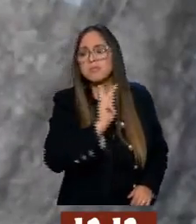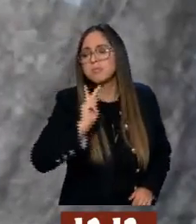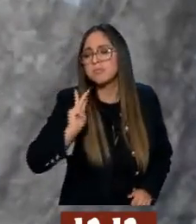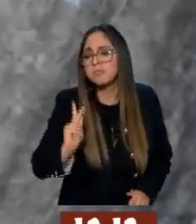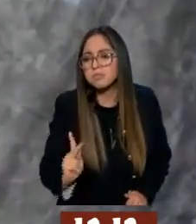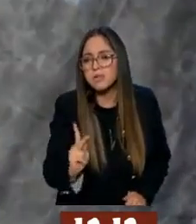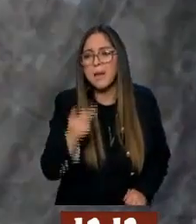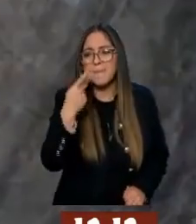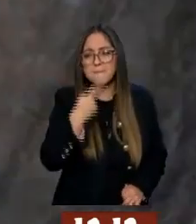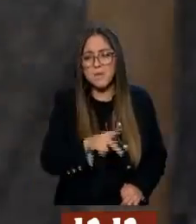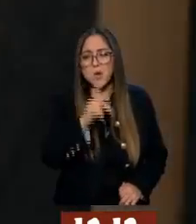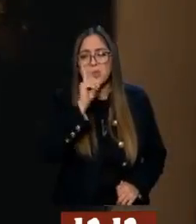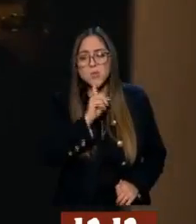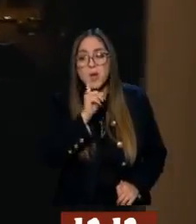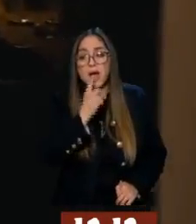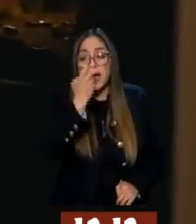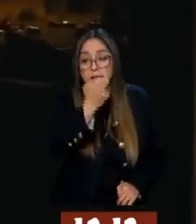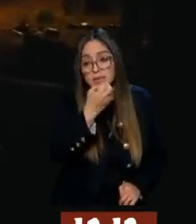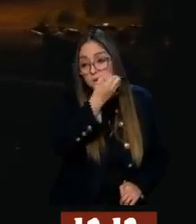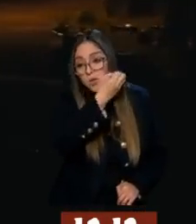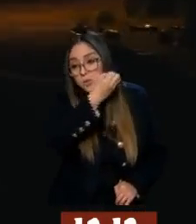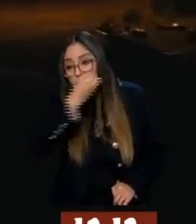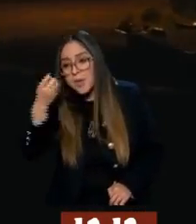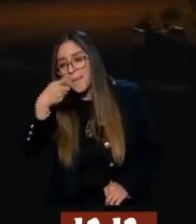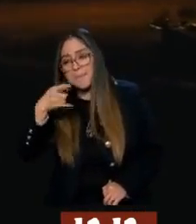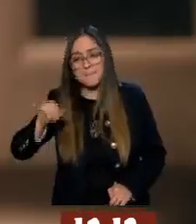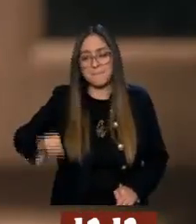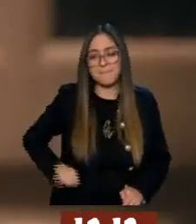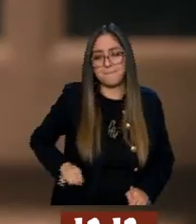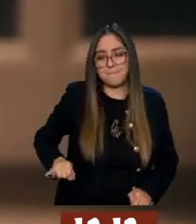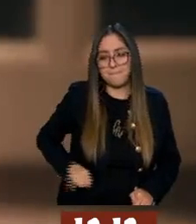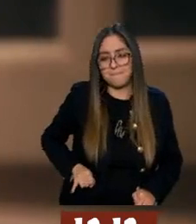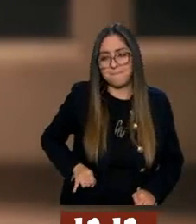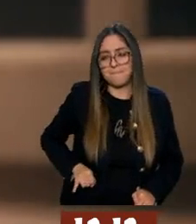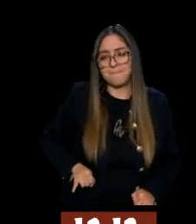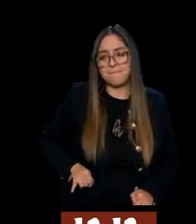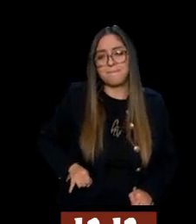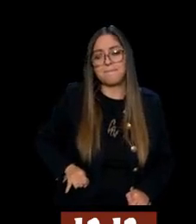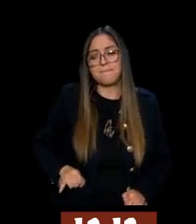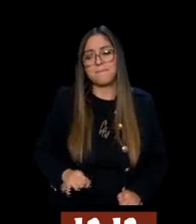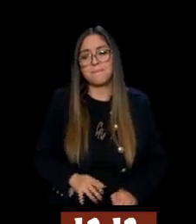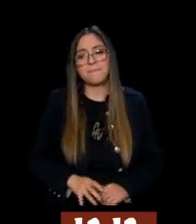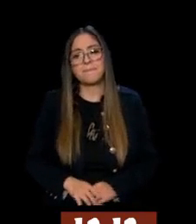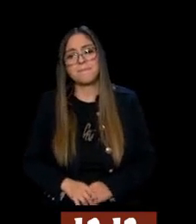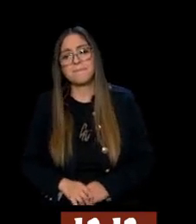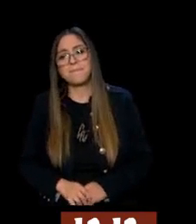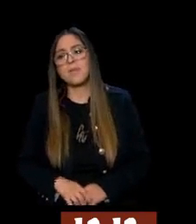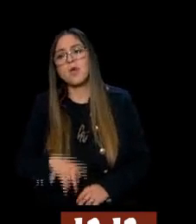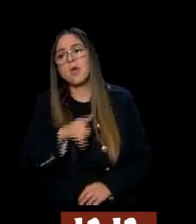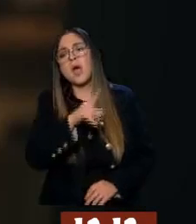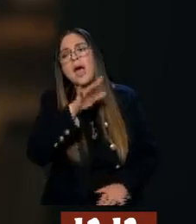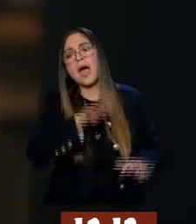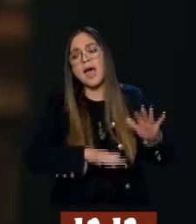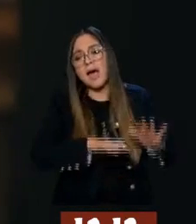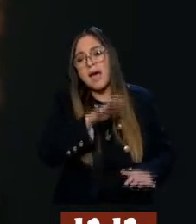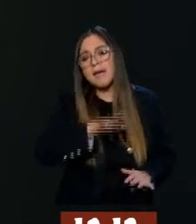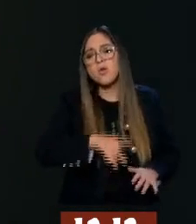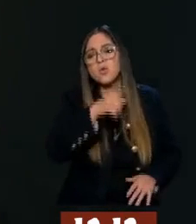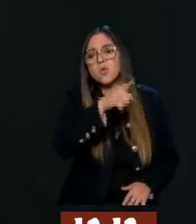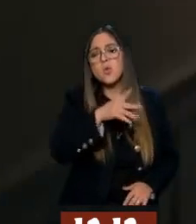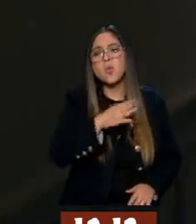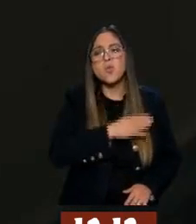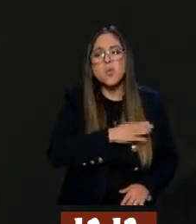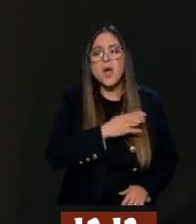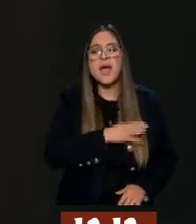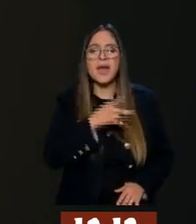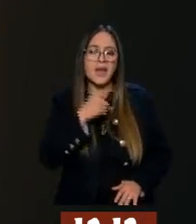very, very stressful. And also the idea that a man who's trying to make her experience less stressful is actually making